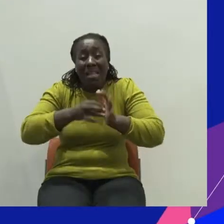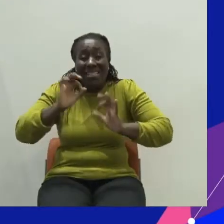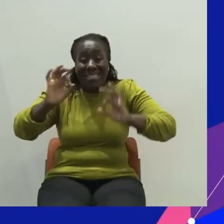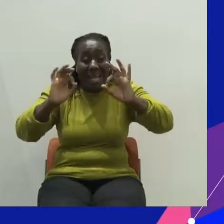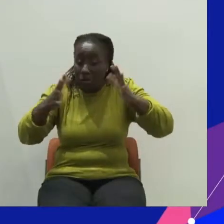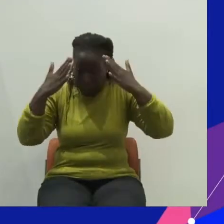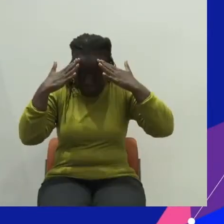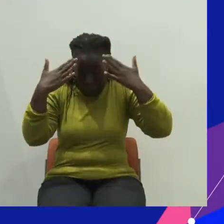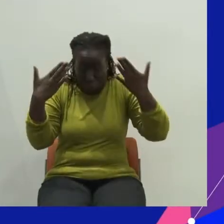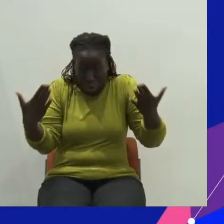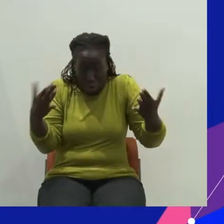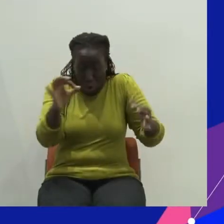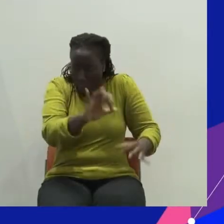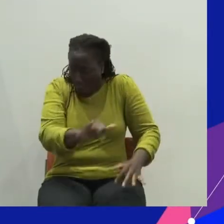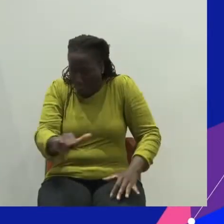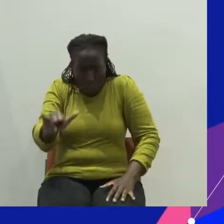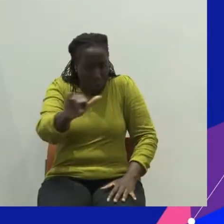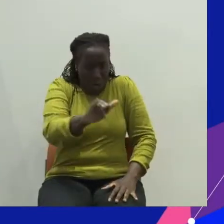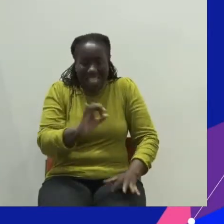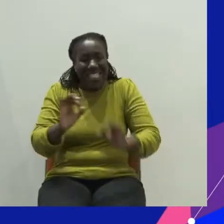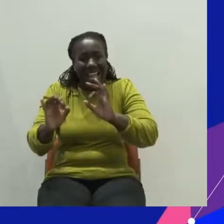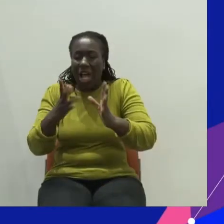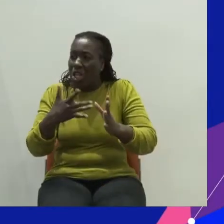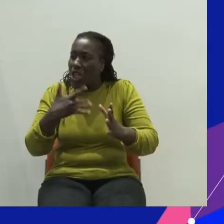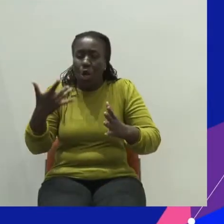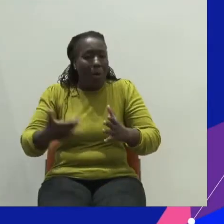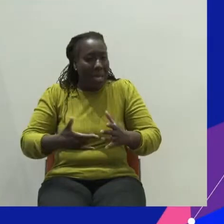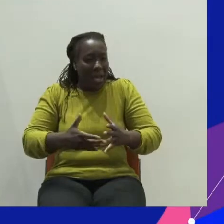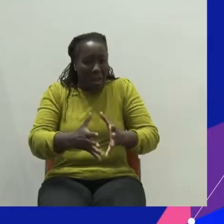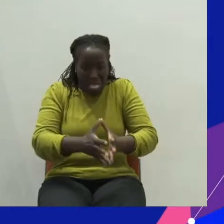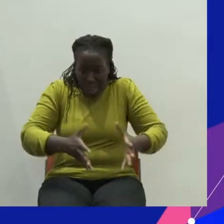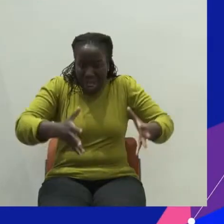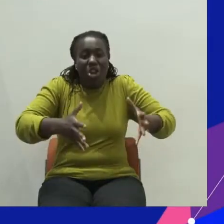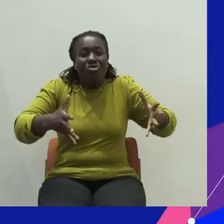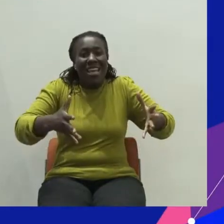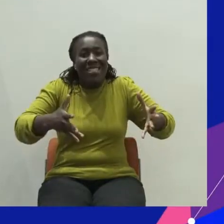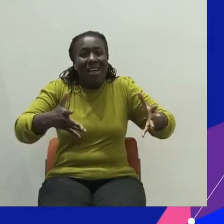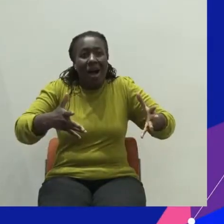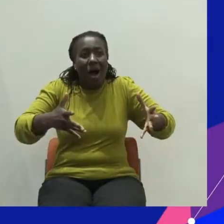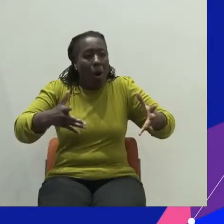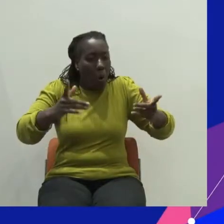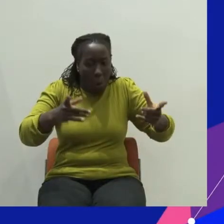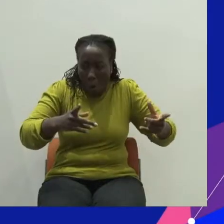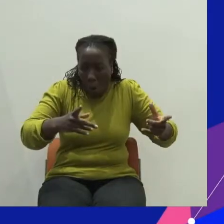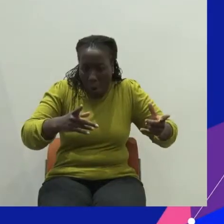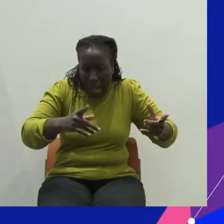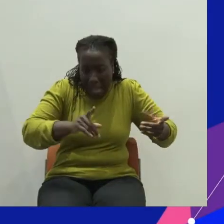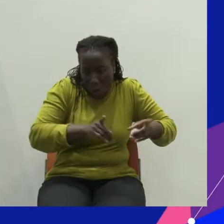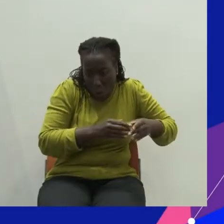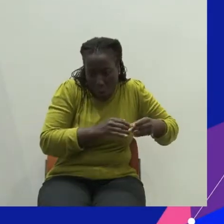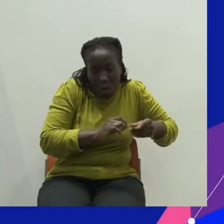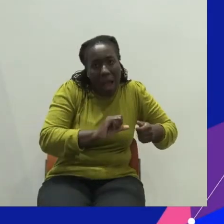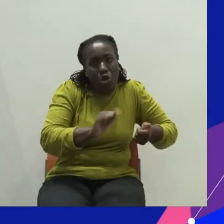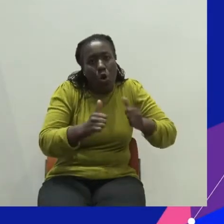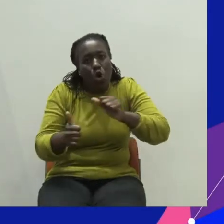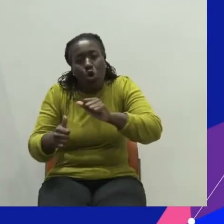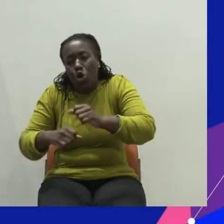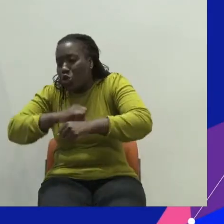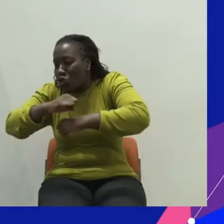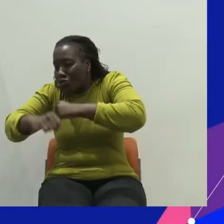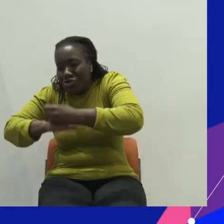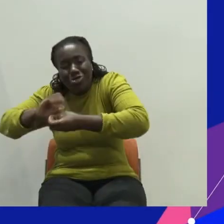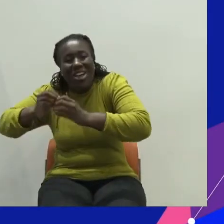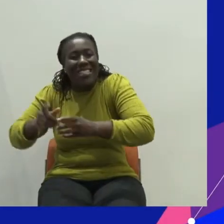don't know which cell is going to be the progenitor for the phenotype that you're looking for that you can grow up in large